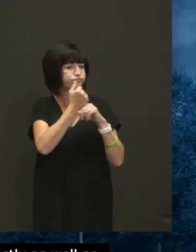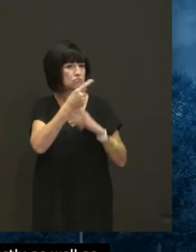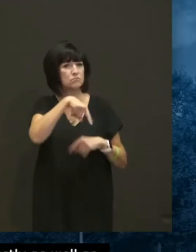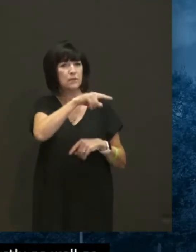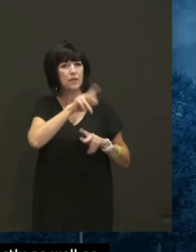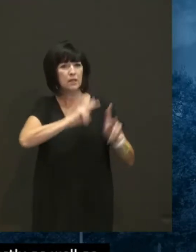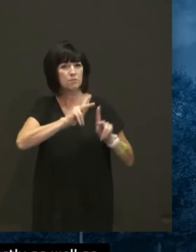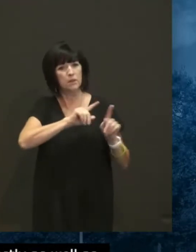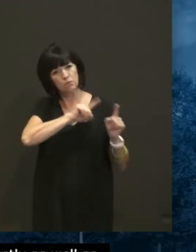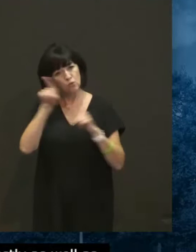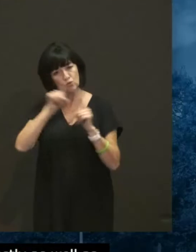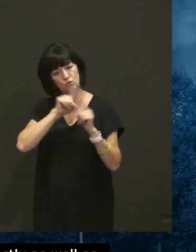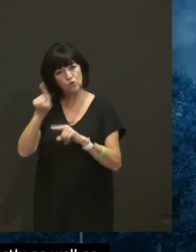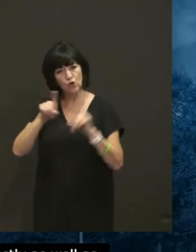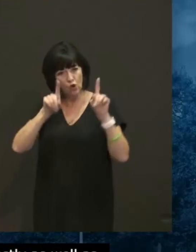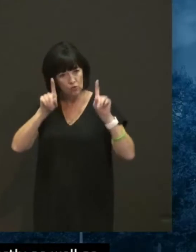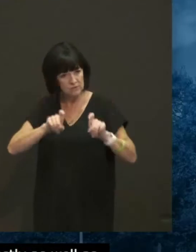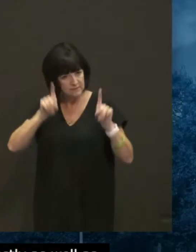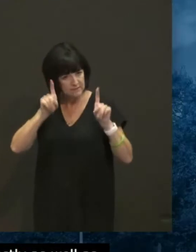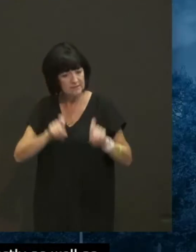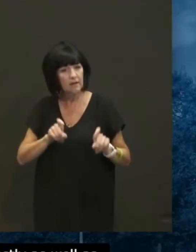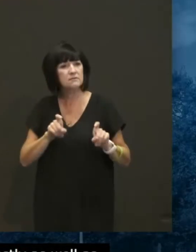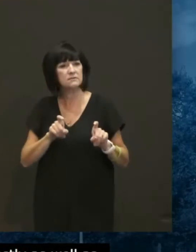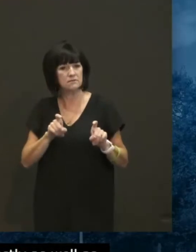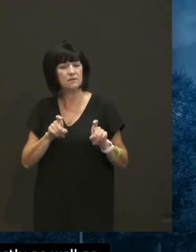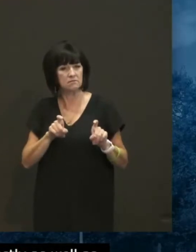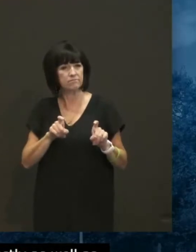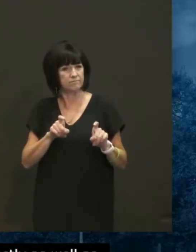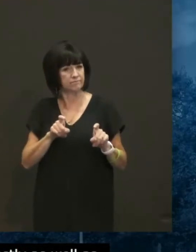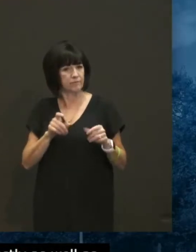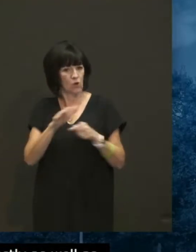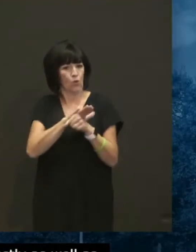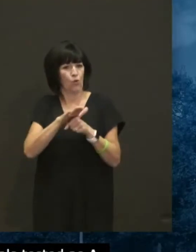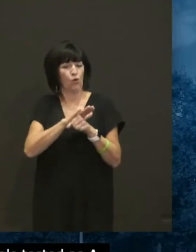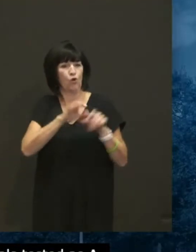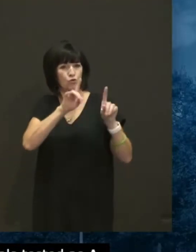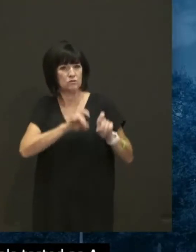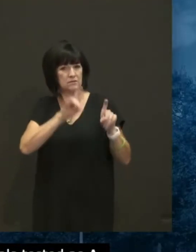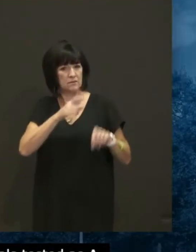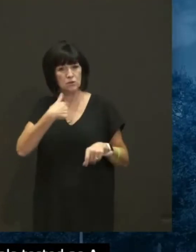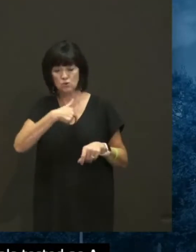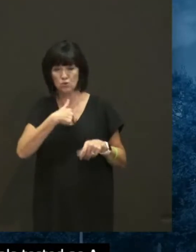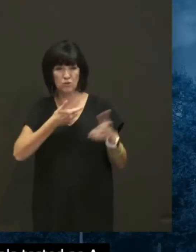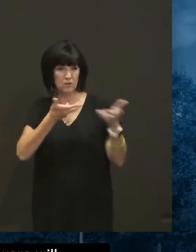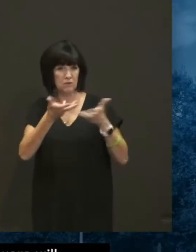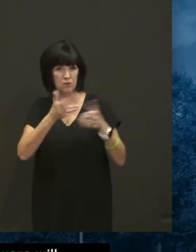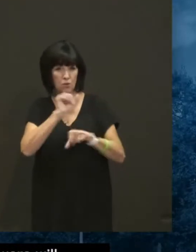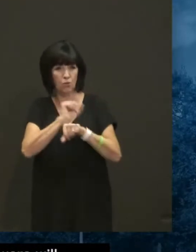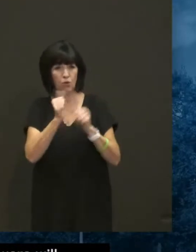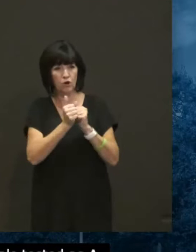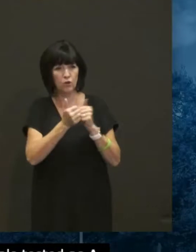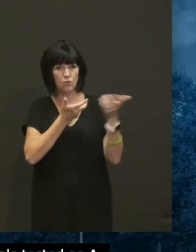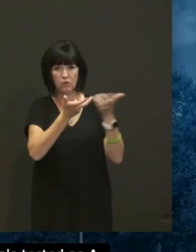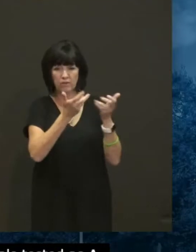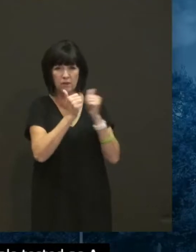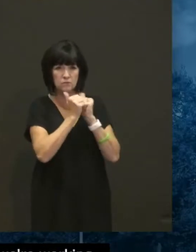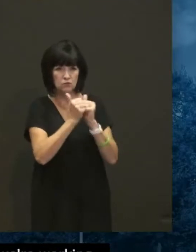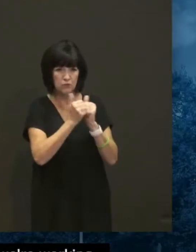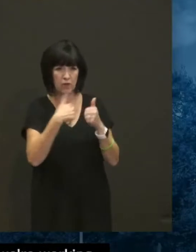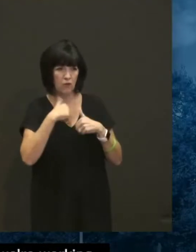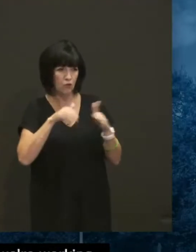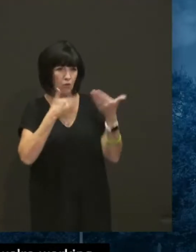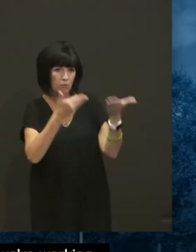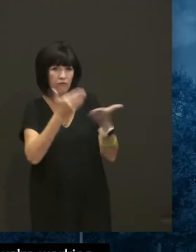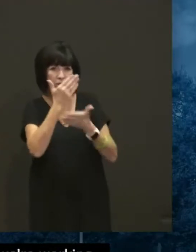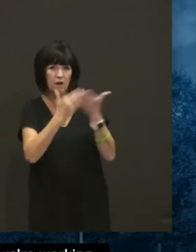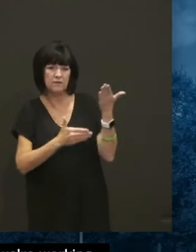they've really been looking to local testing so far, but we are working with them and have provided them testing to do on-site testing. So,